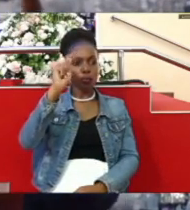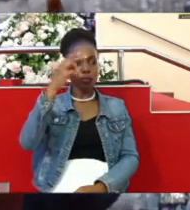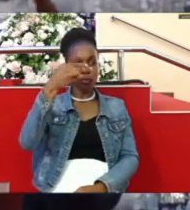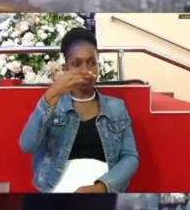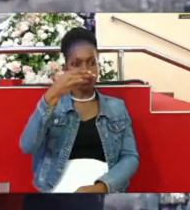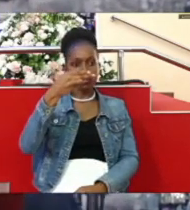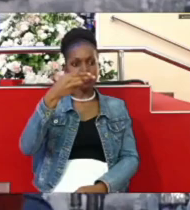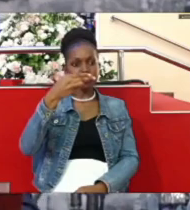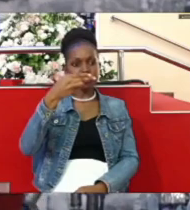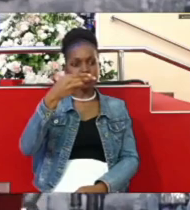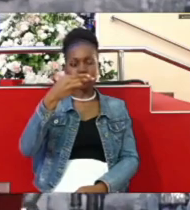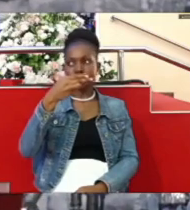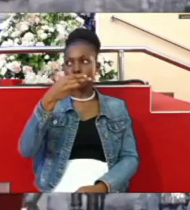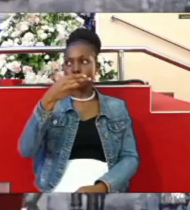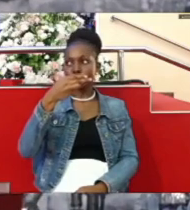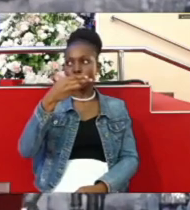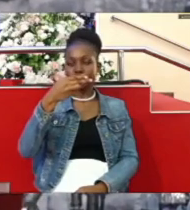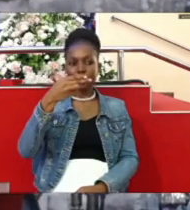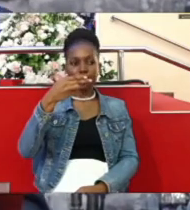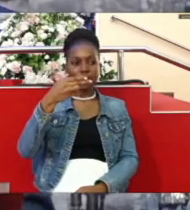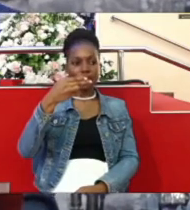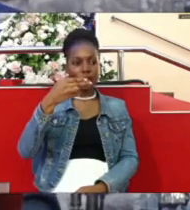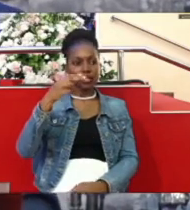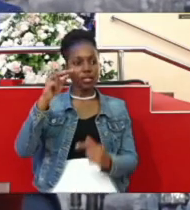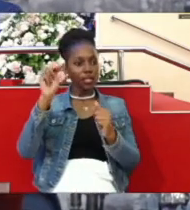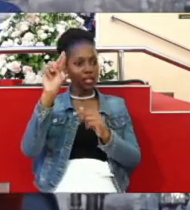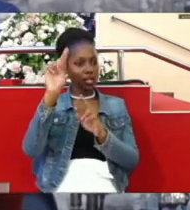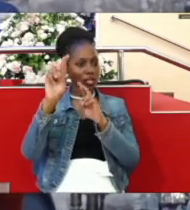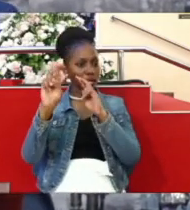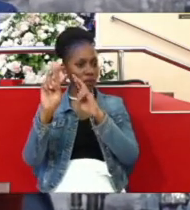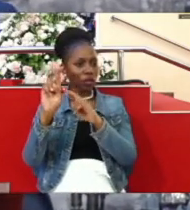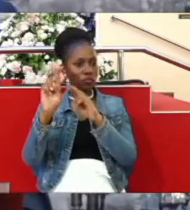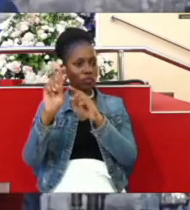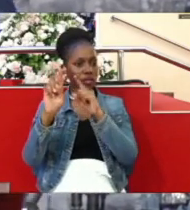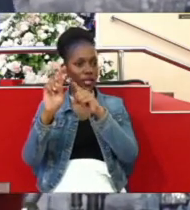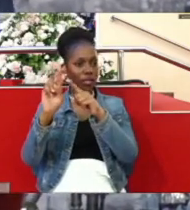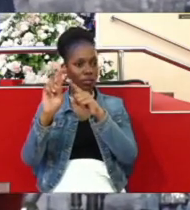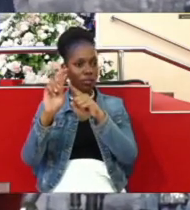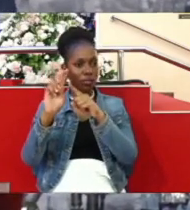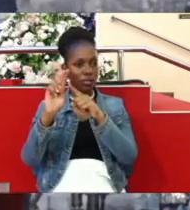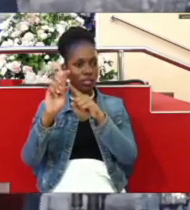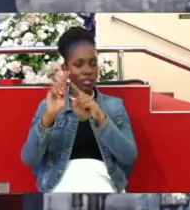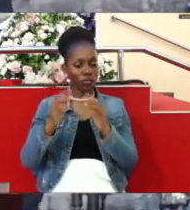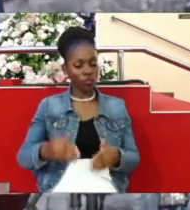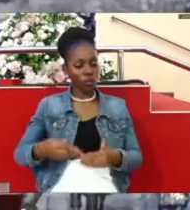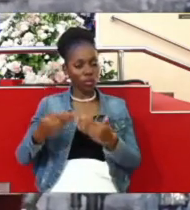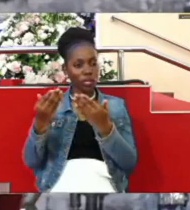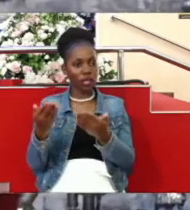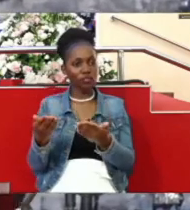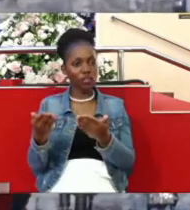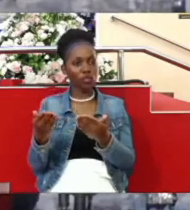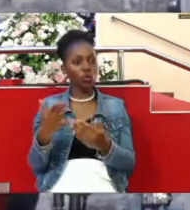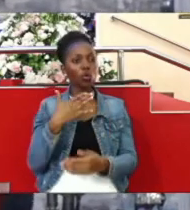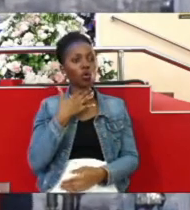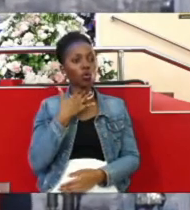for your supply. Kile kisima cha Rehoboth ni cha kukupatia yale mahitaji yako. And once God has given you plenty, na